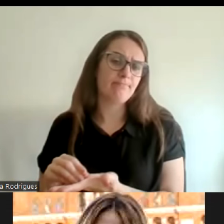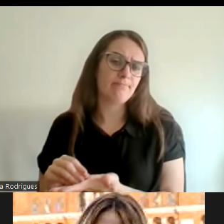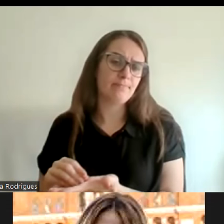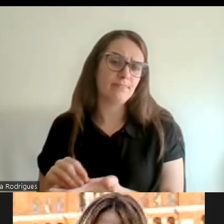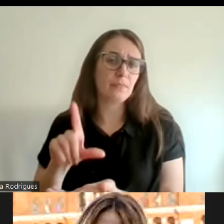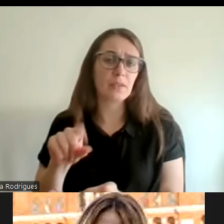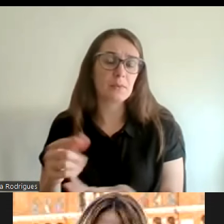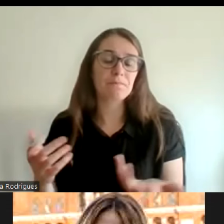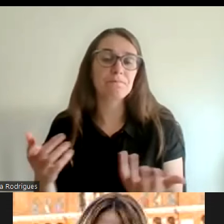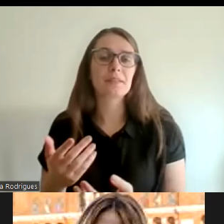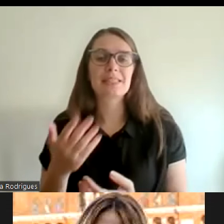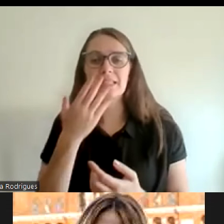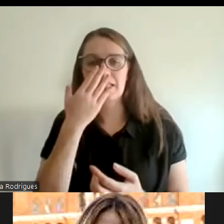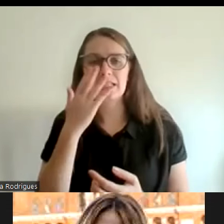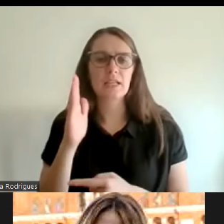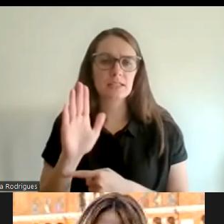for example,